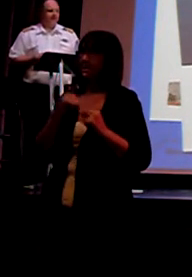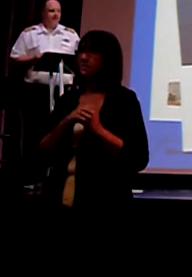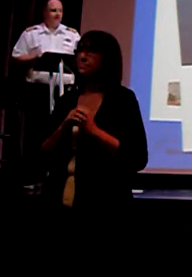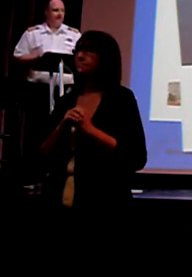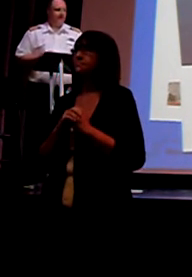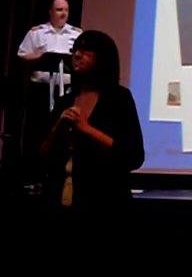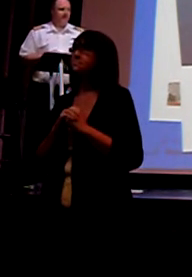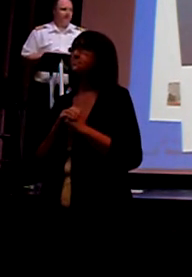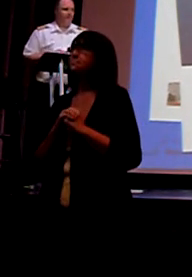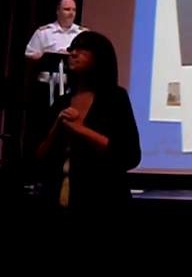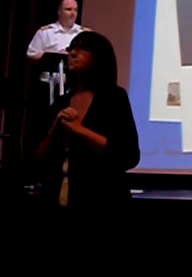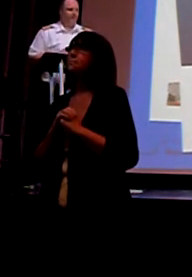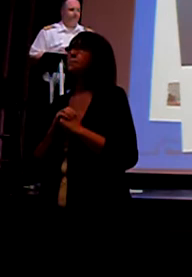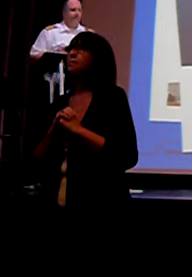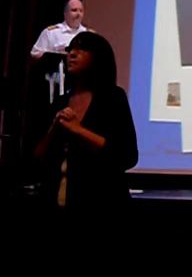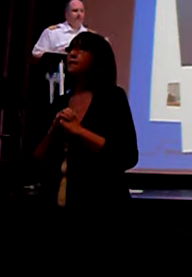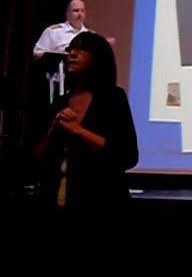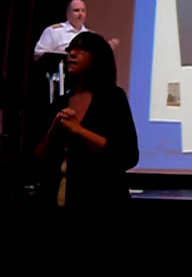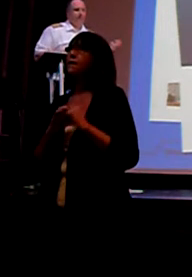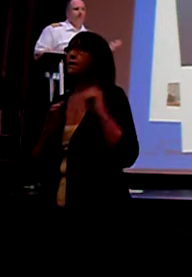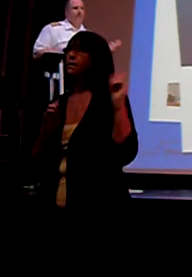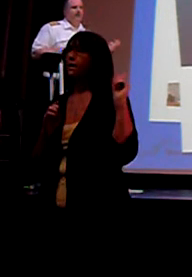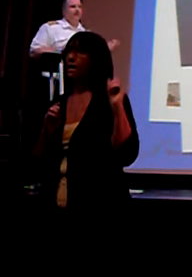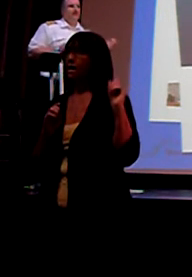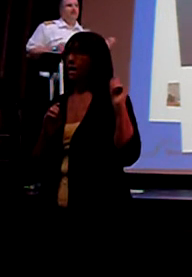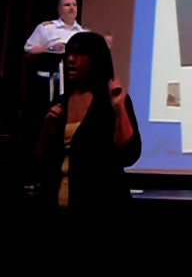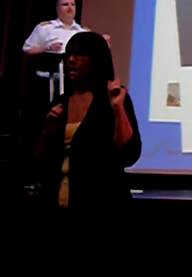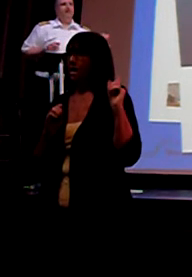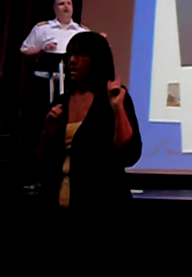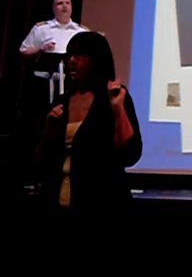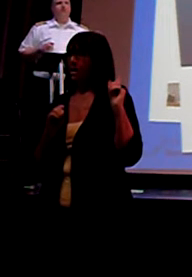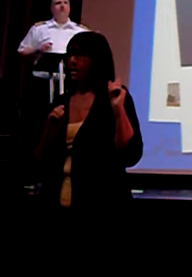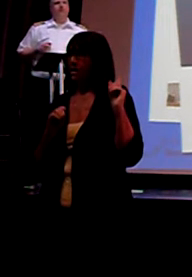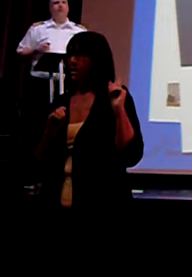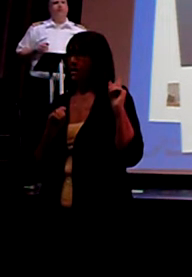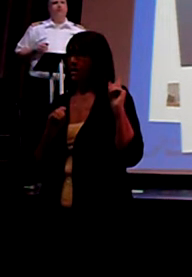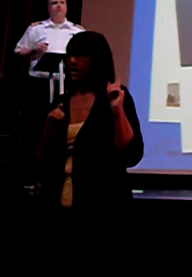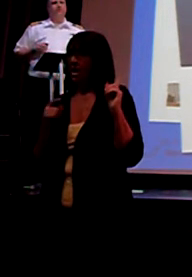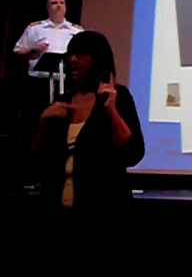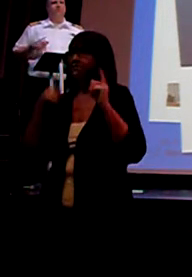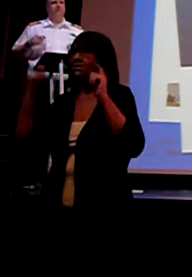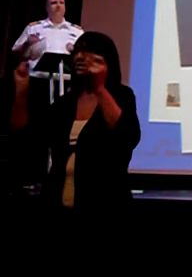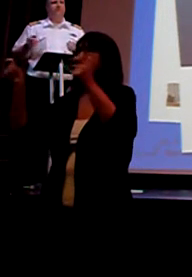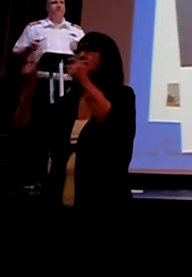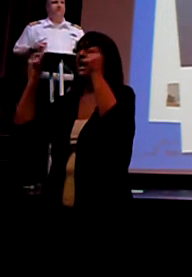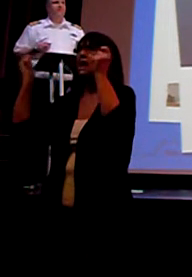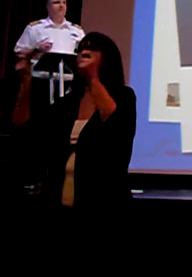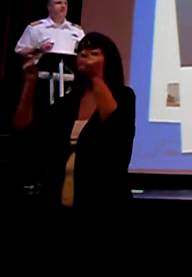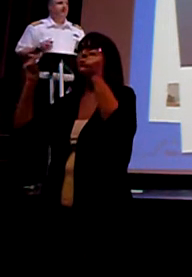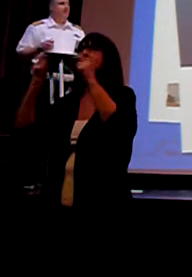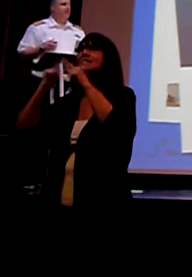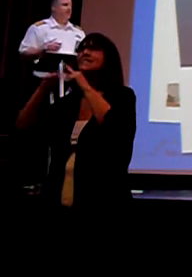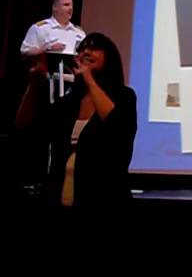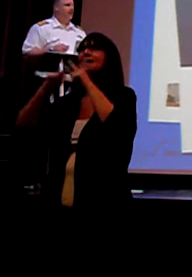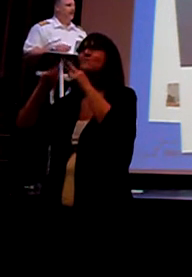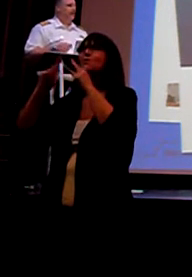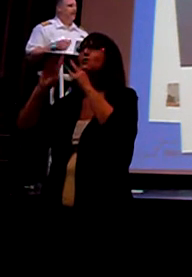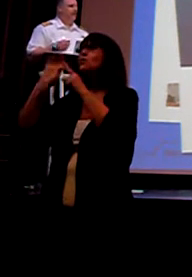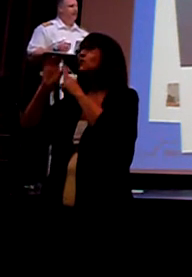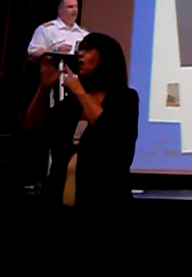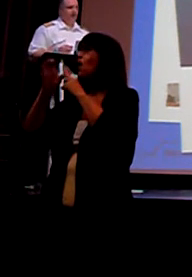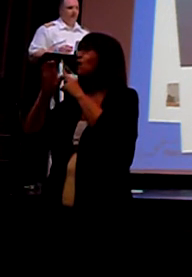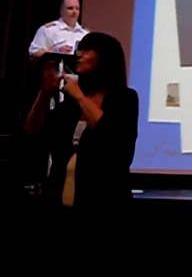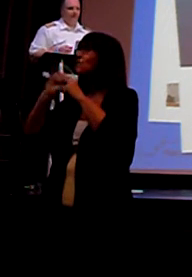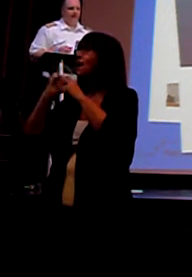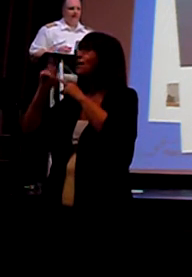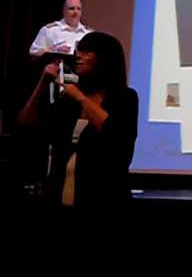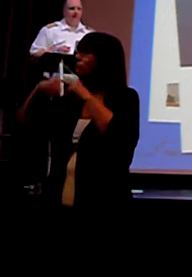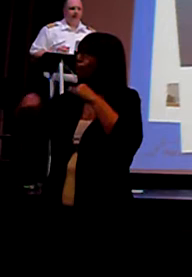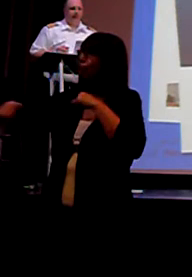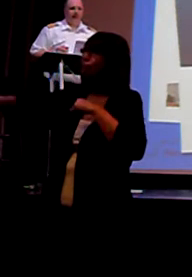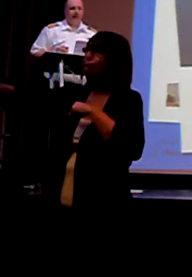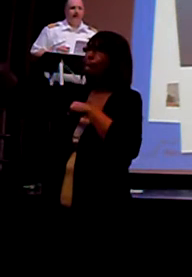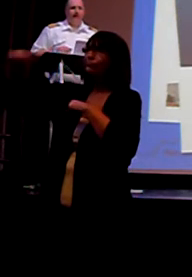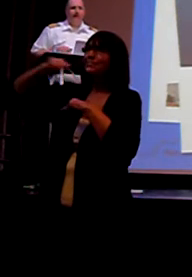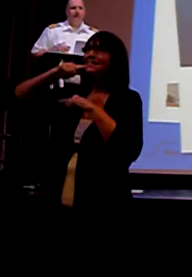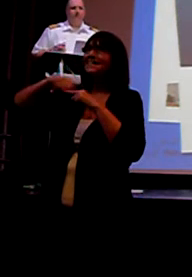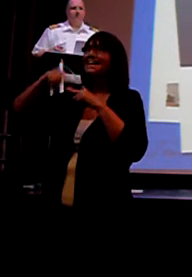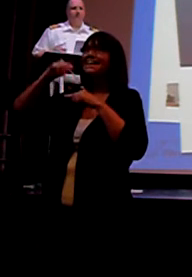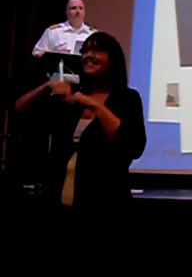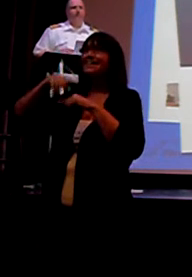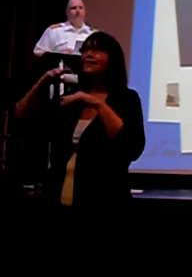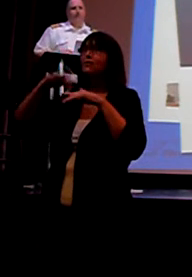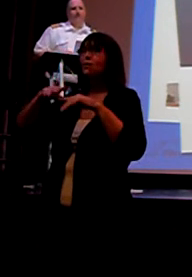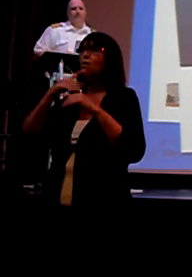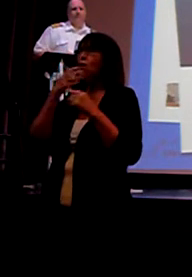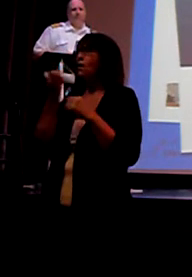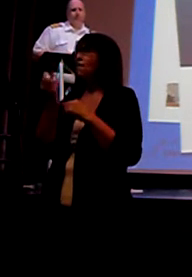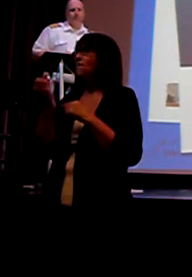is the museum, which is a celebration to all the different civilizations that have been around in this area. And it's